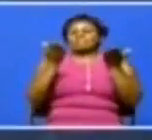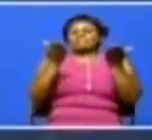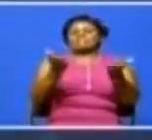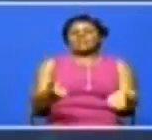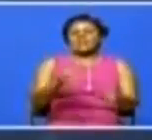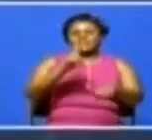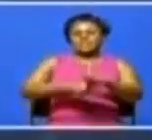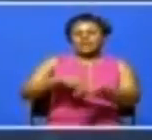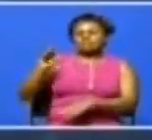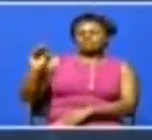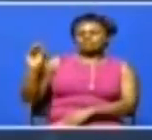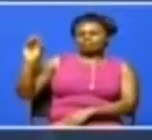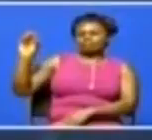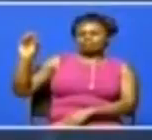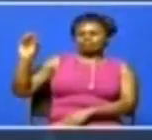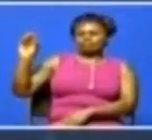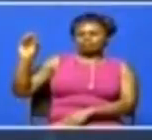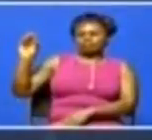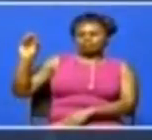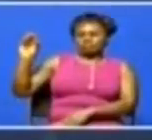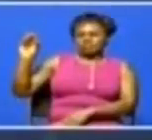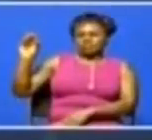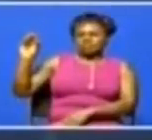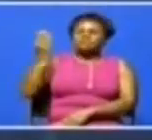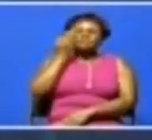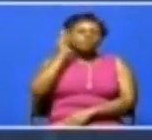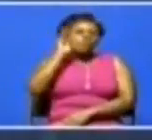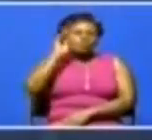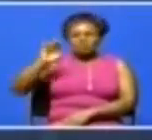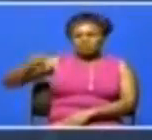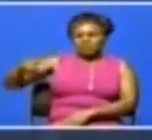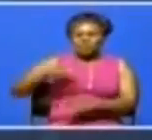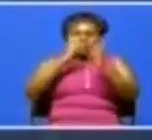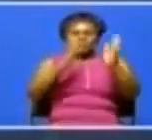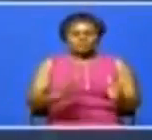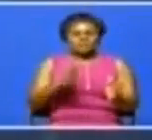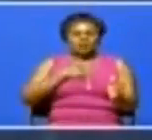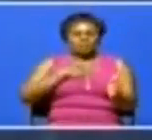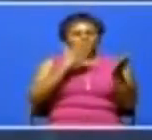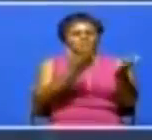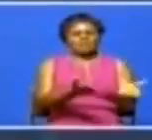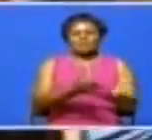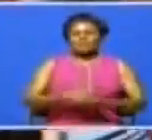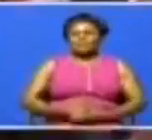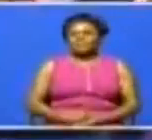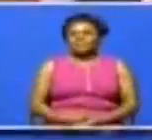the dignitaries who graced the colorful event in Isiolo town. Carol Nderi was there for us.